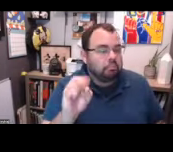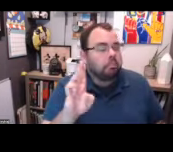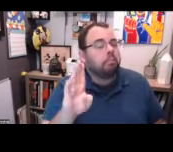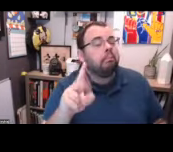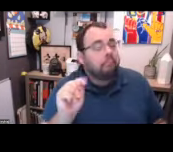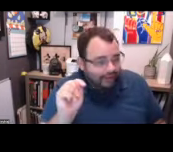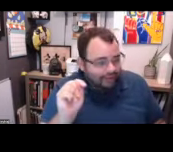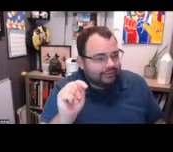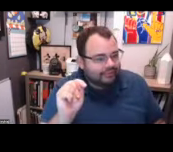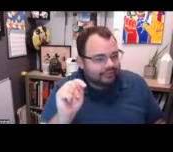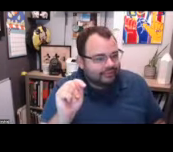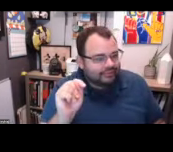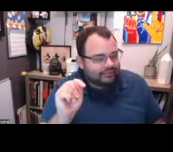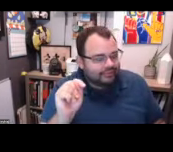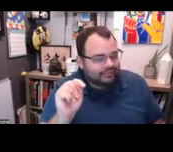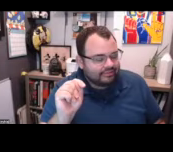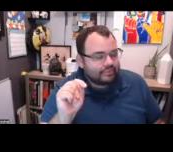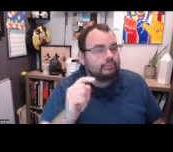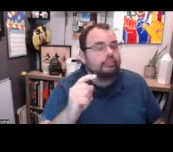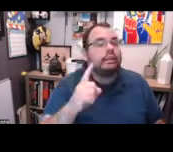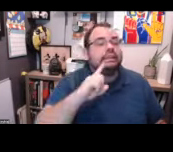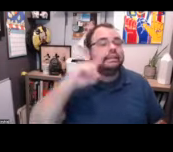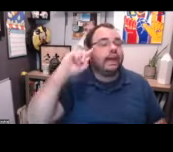young, yes, but